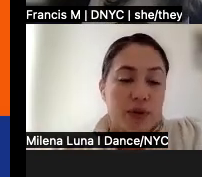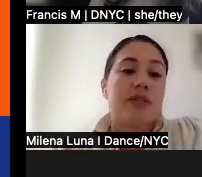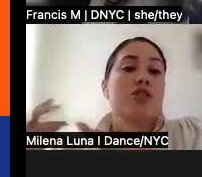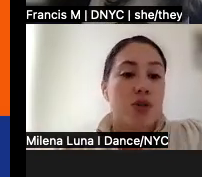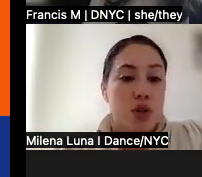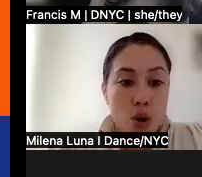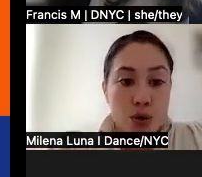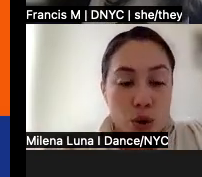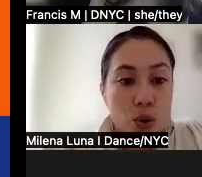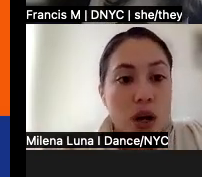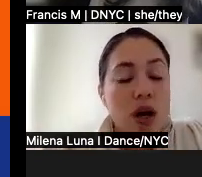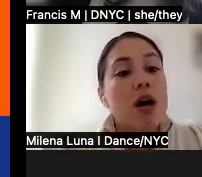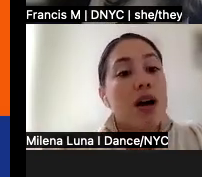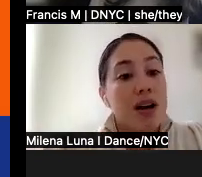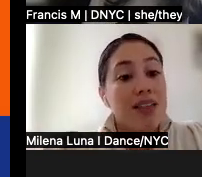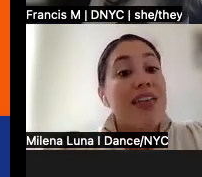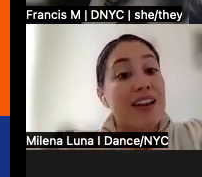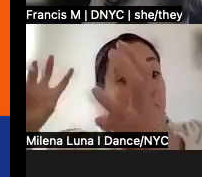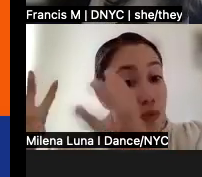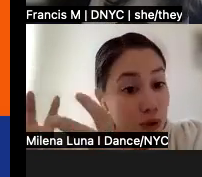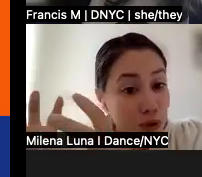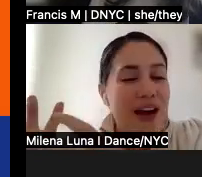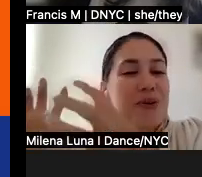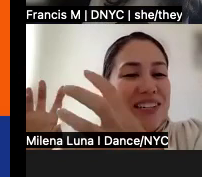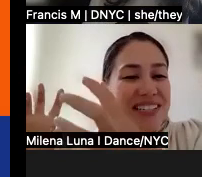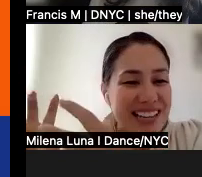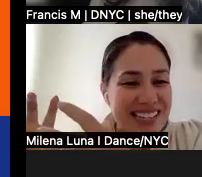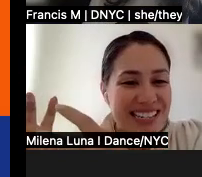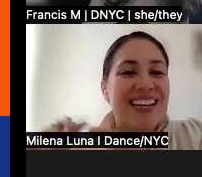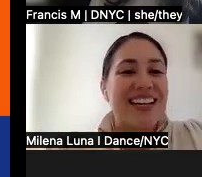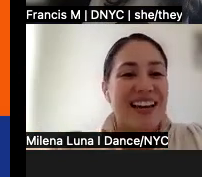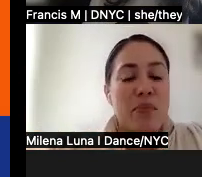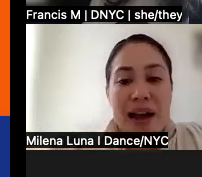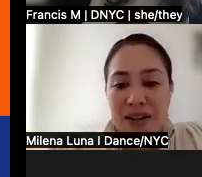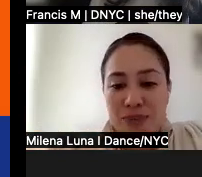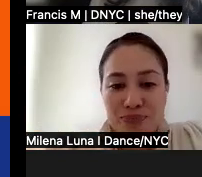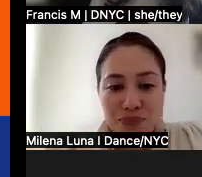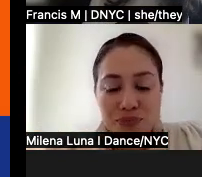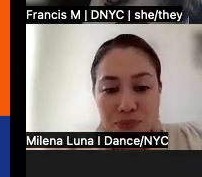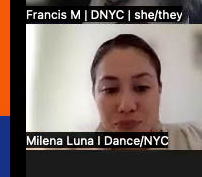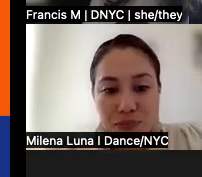of an organization, you can also, that group, that organization can apply.